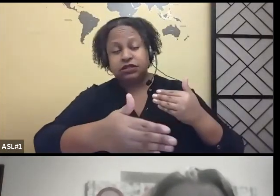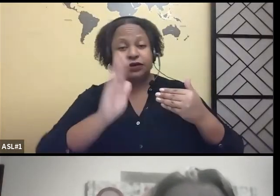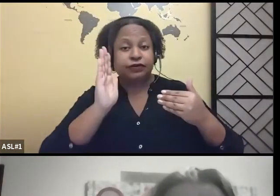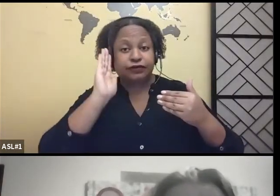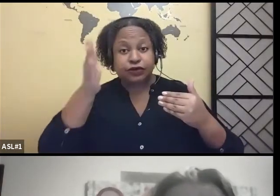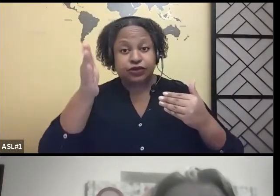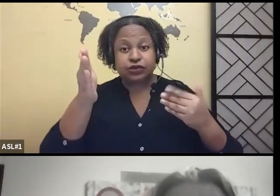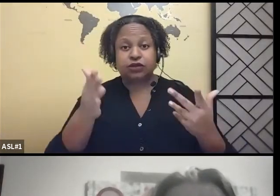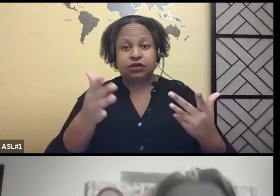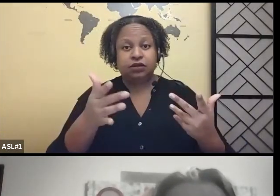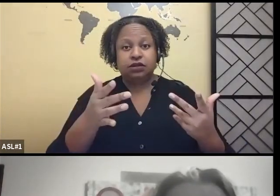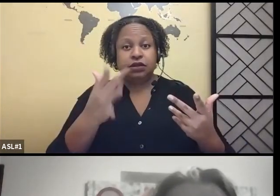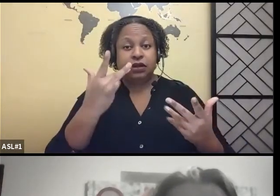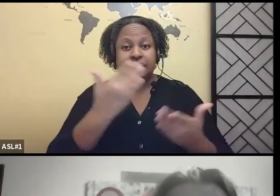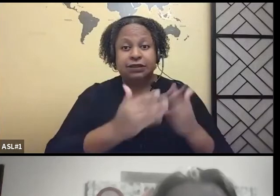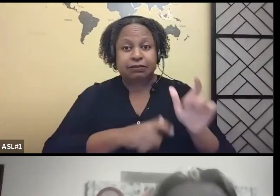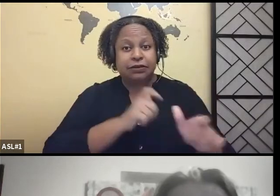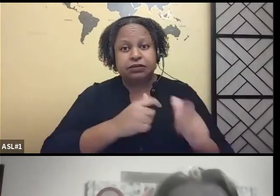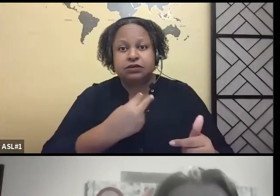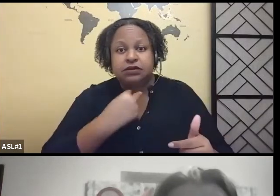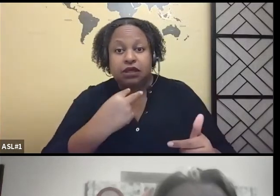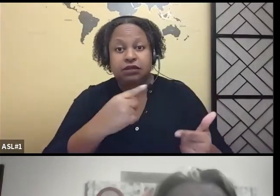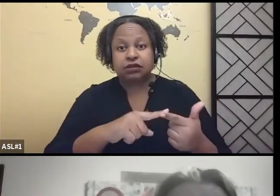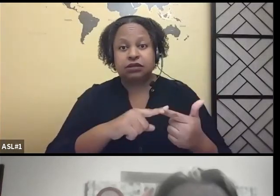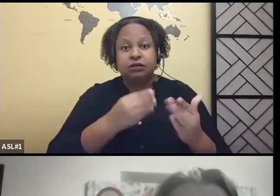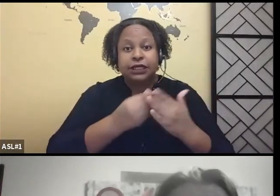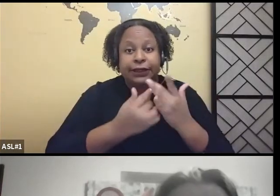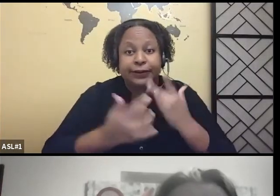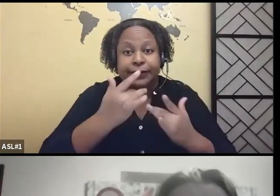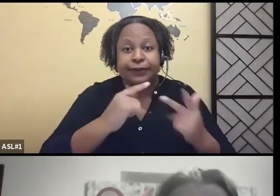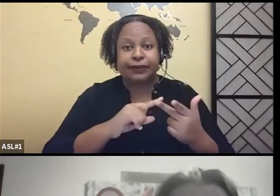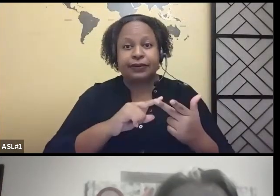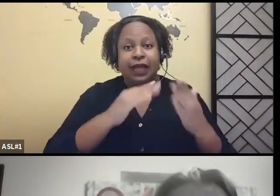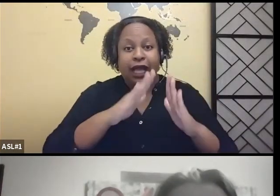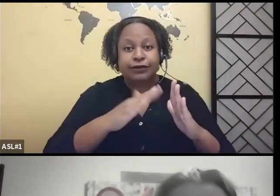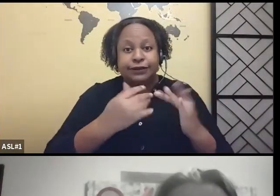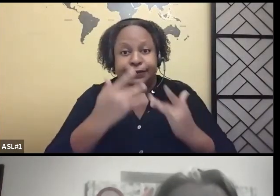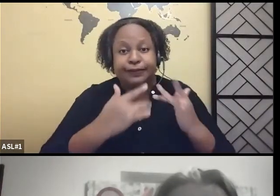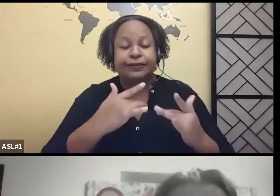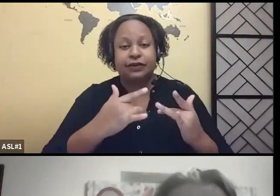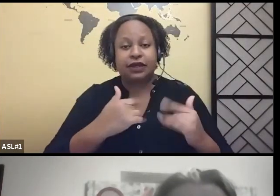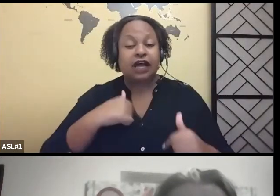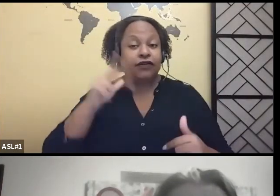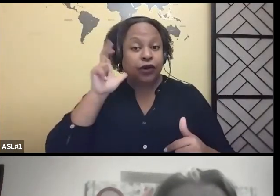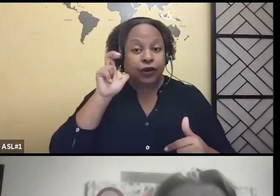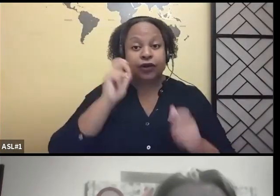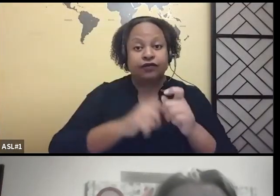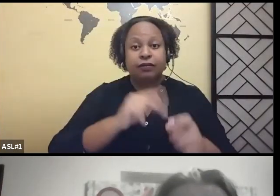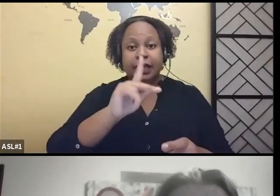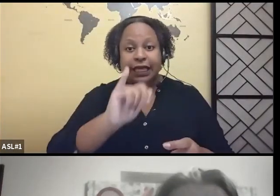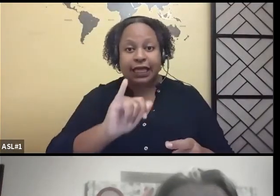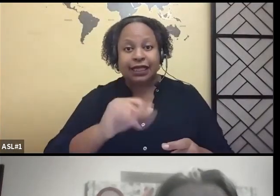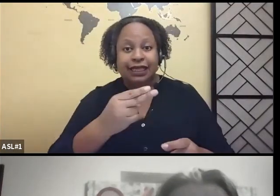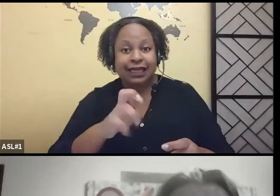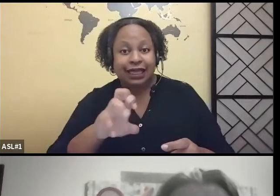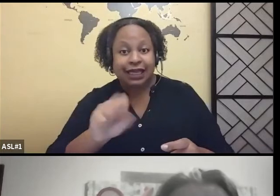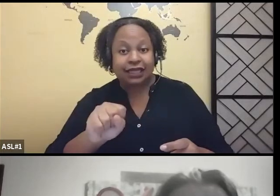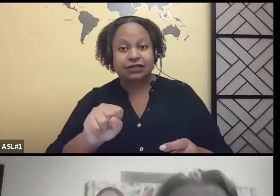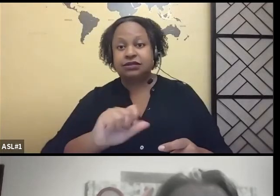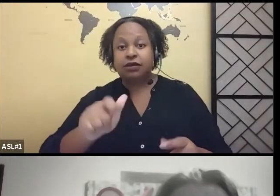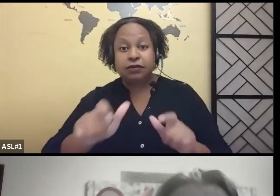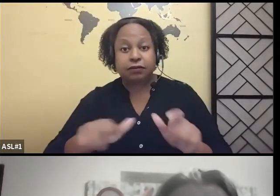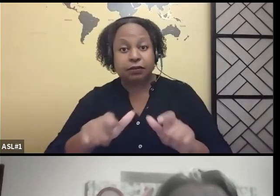people there, and I learned about this from people like Kelly Hayes and others, have been using